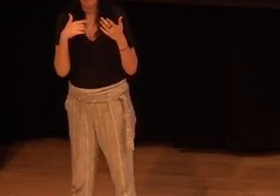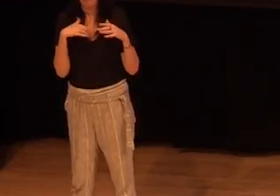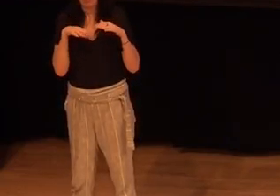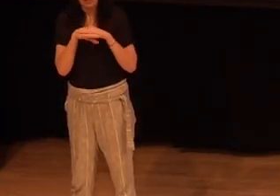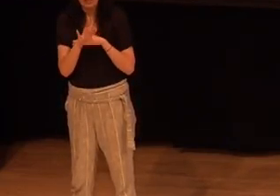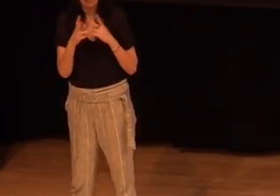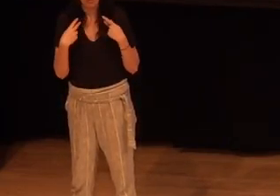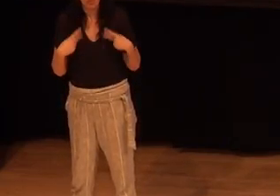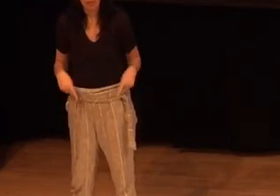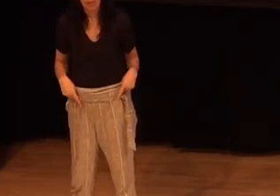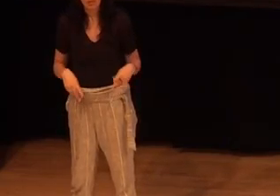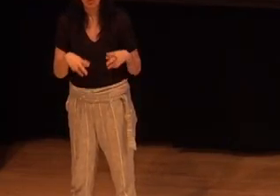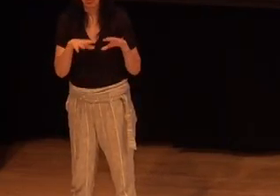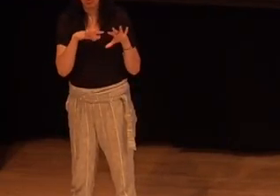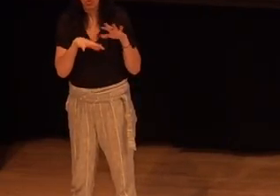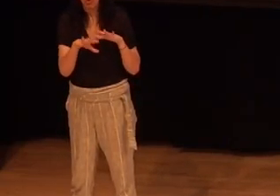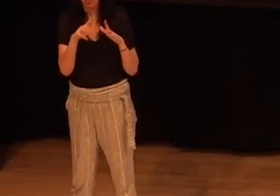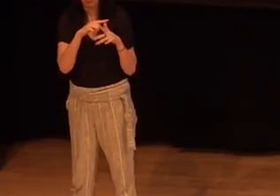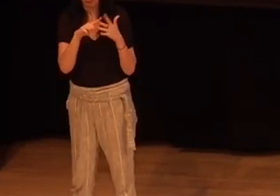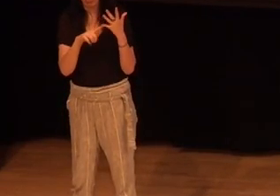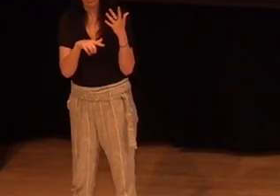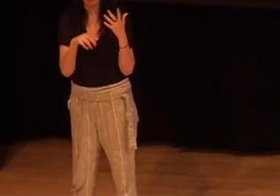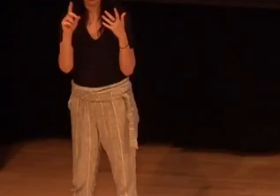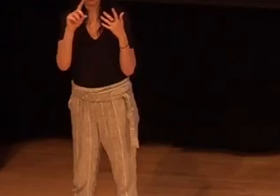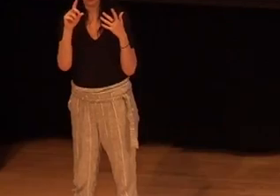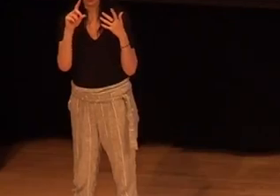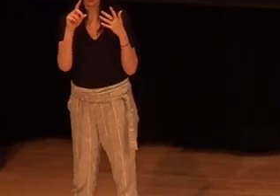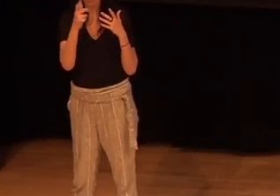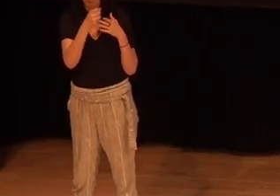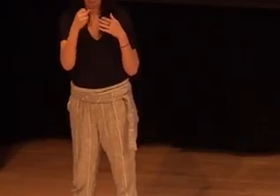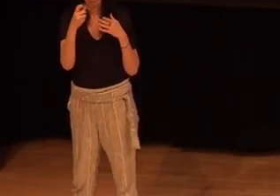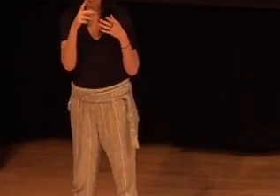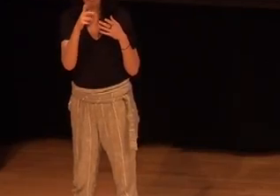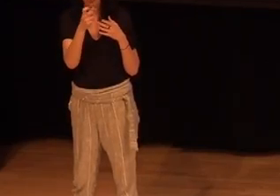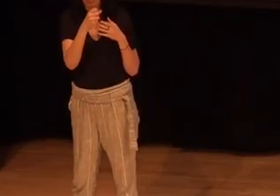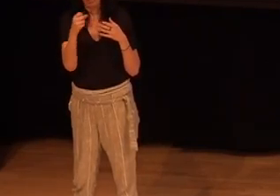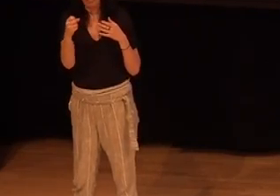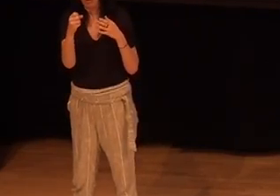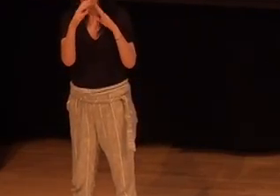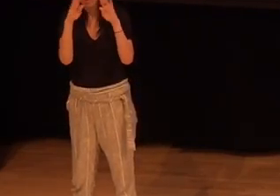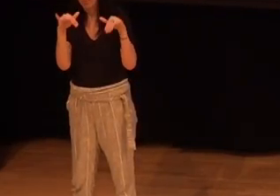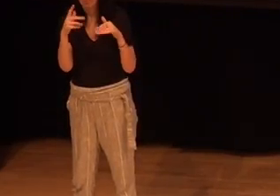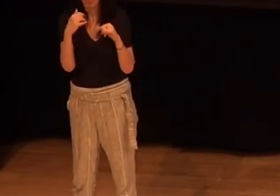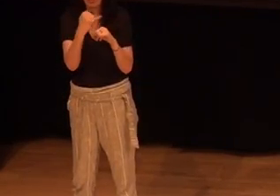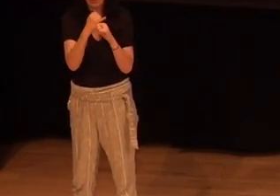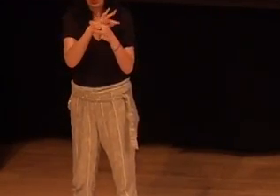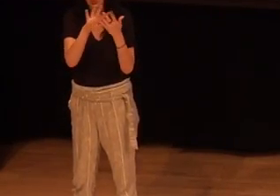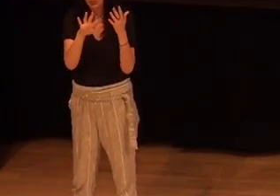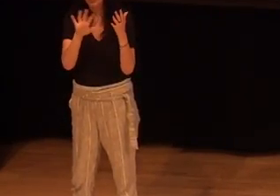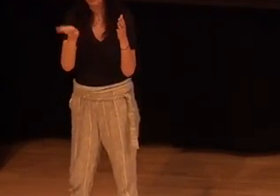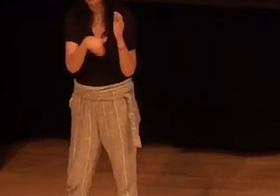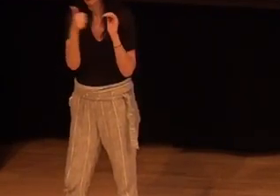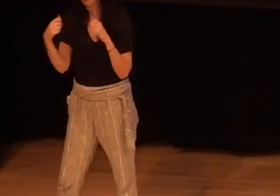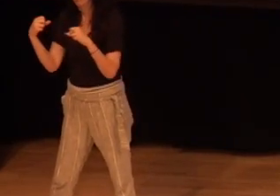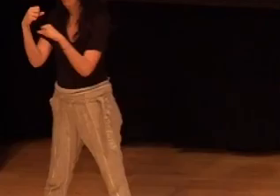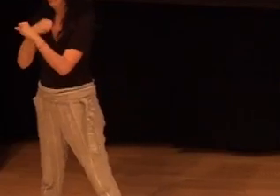physical plant and so forth and warehousing people in institutions, that's where that comes in. The other